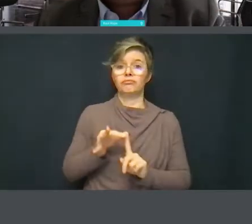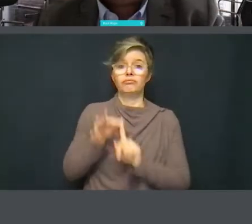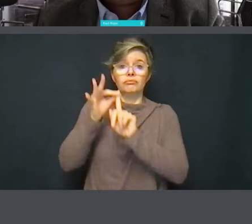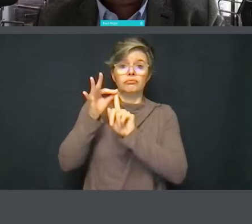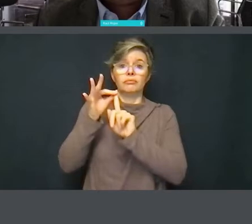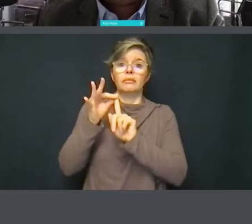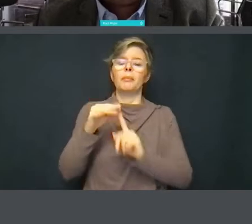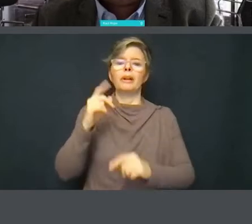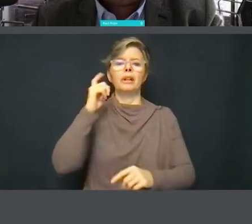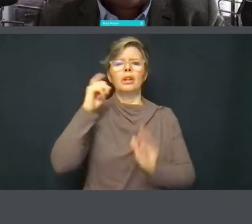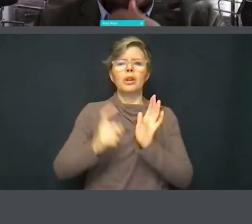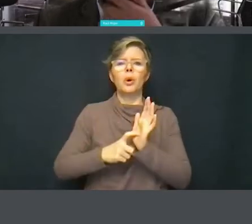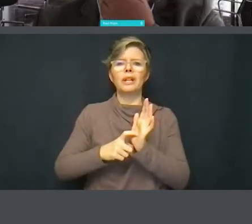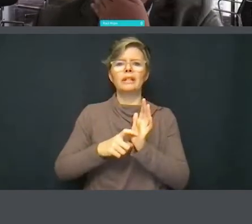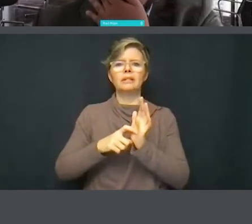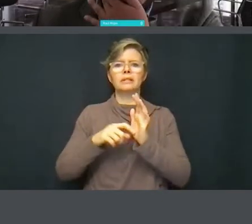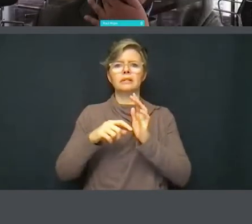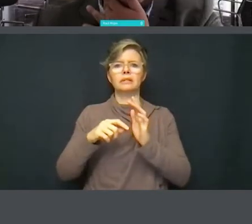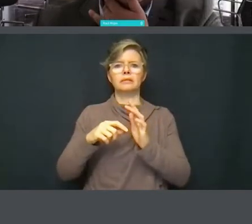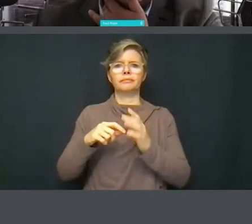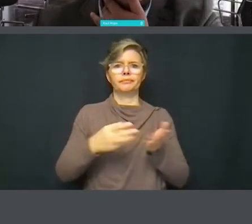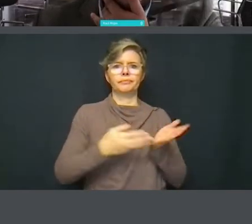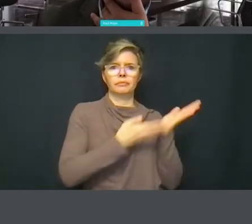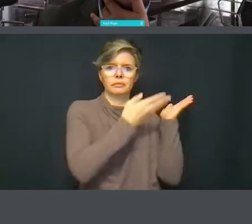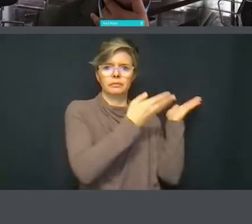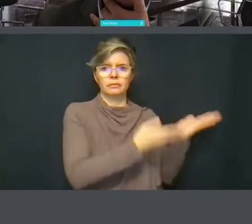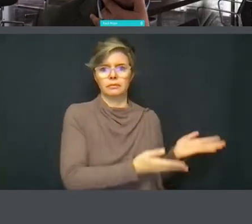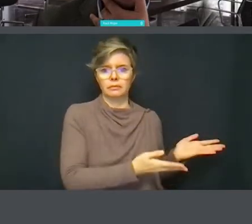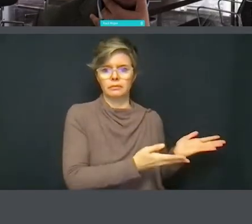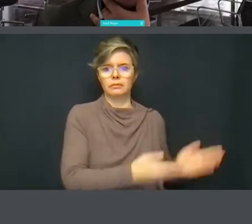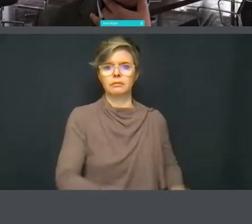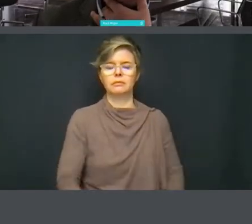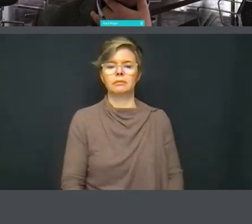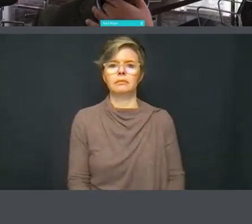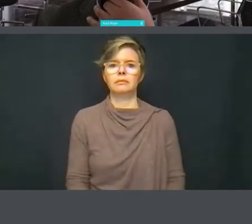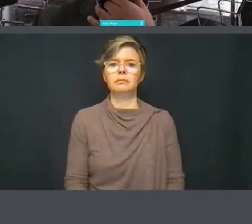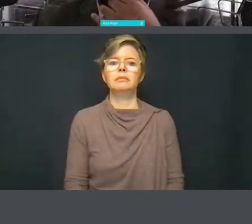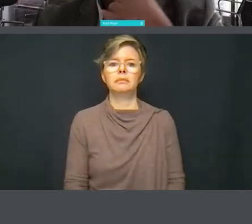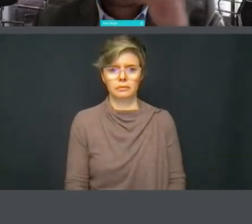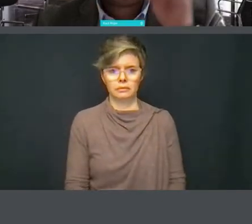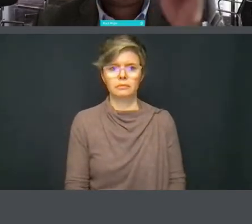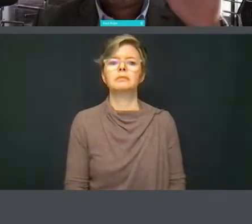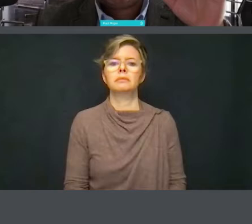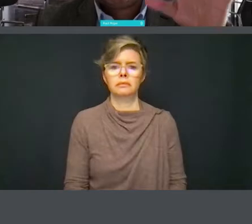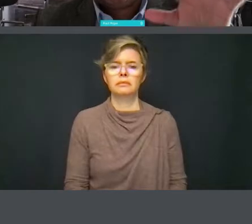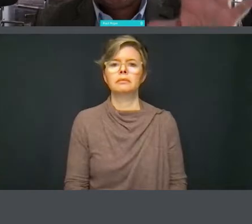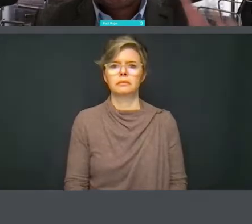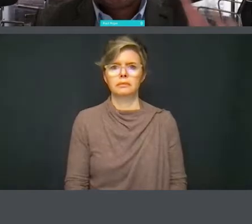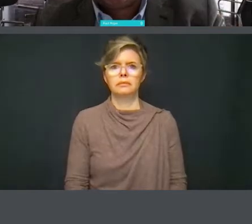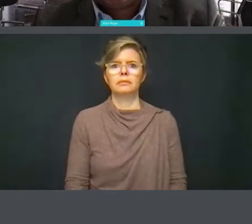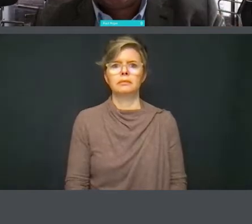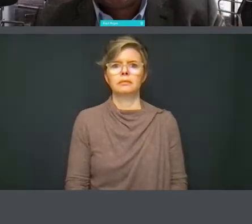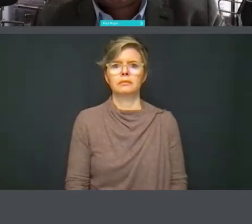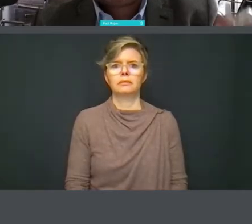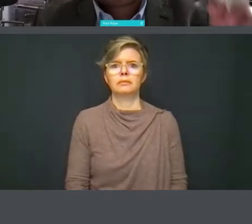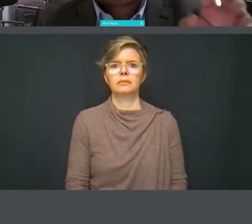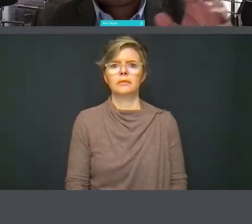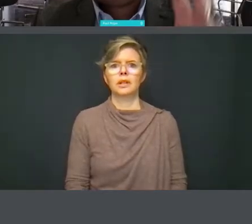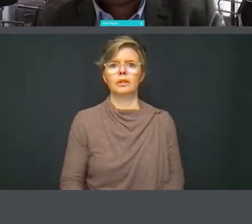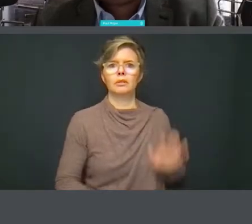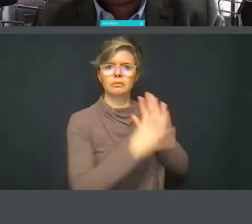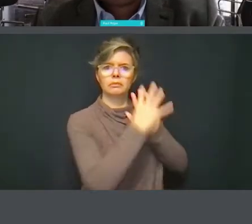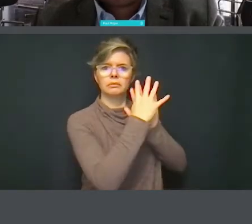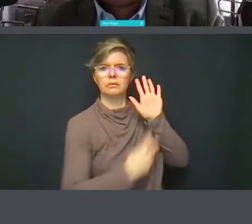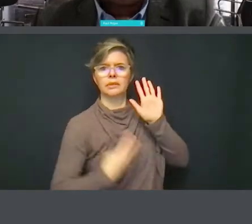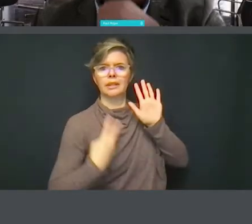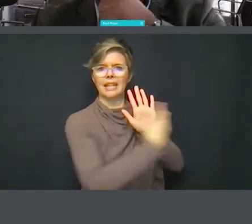a table from a chapter I recently co-published. What we did is we kind of compared some prior demographics